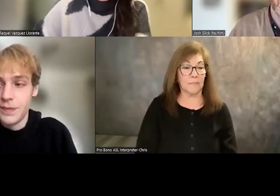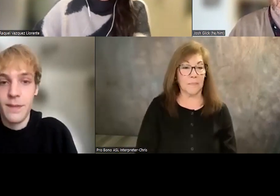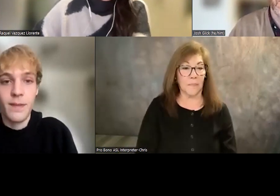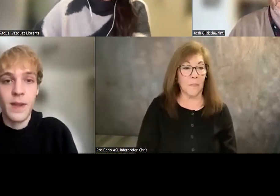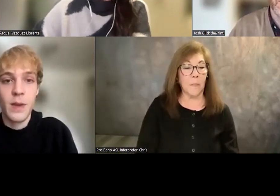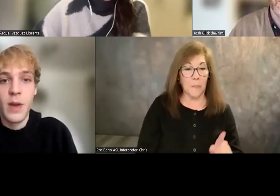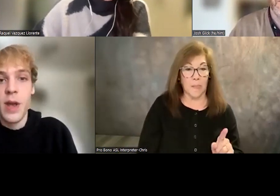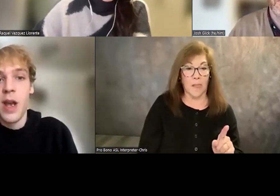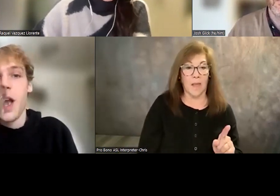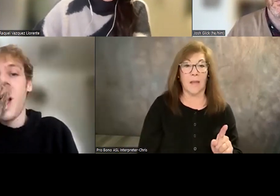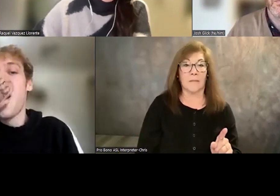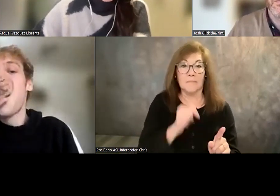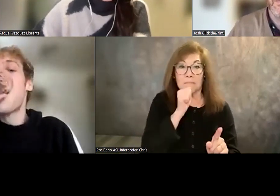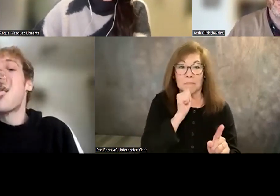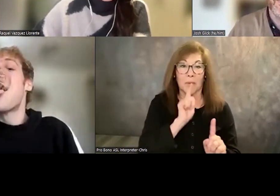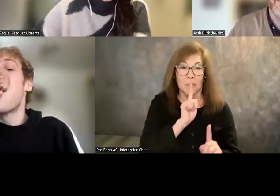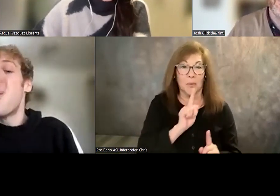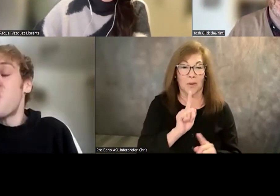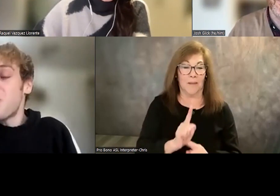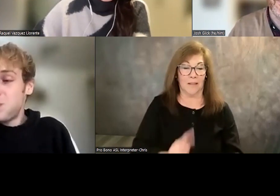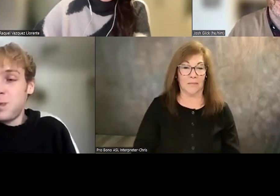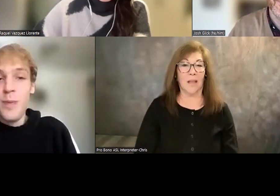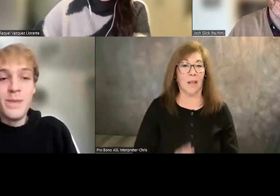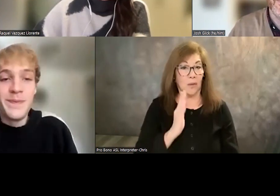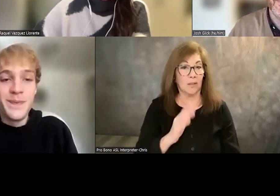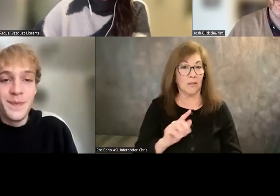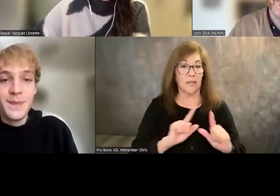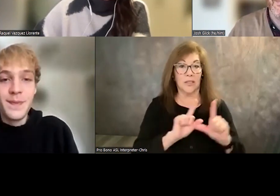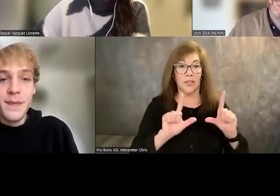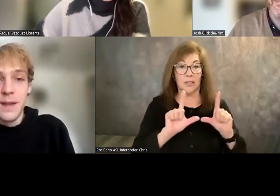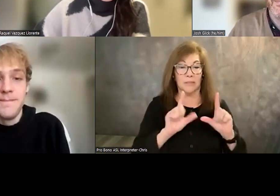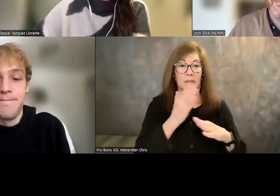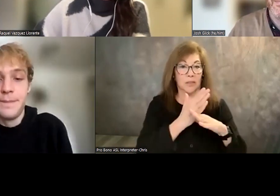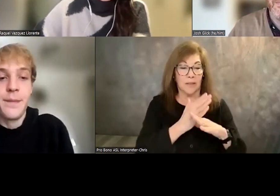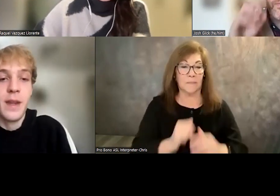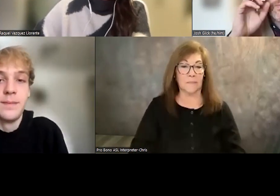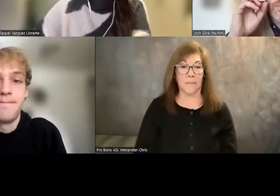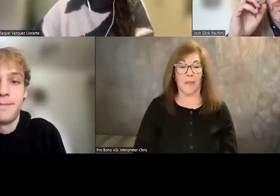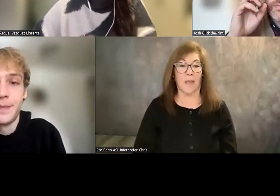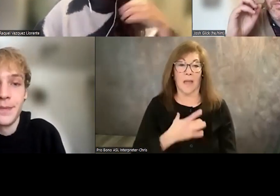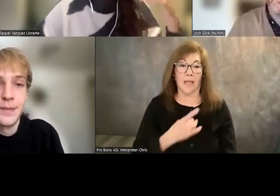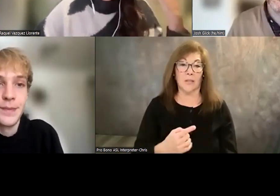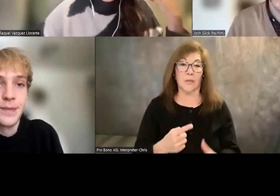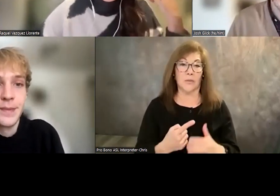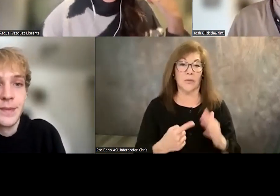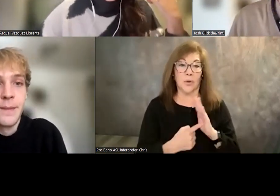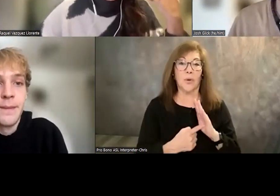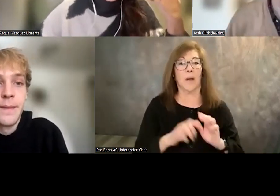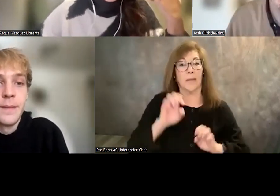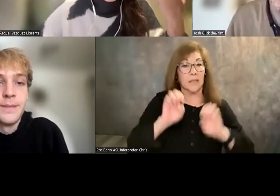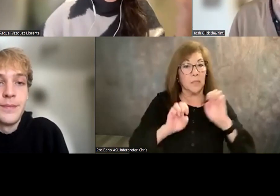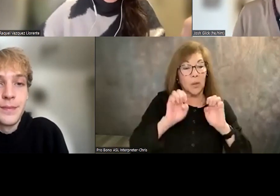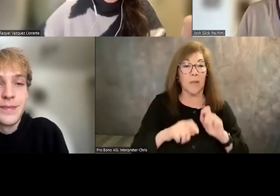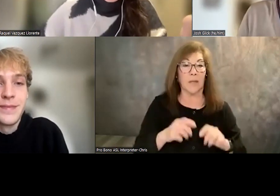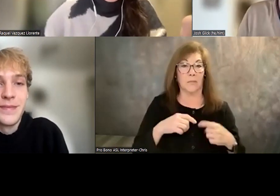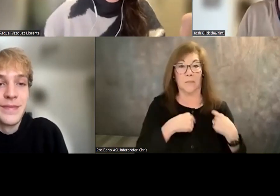Sure, and if you bear with me 1 second, I will share my screen now, because I would like to show you a bit of the experimentation that we've been